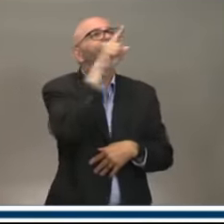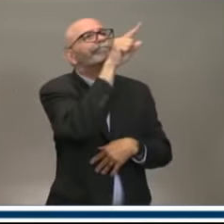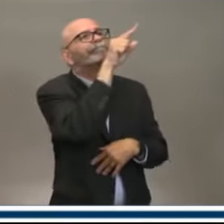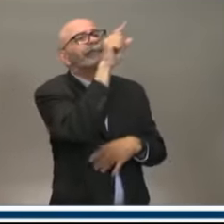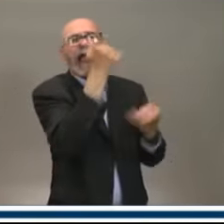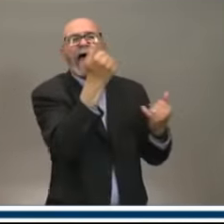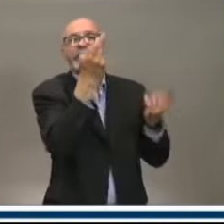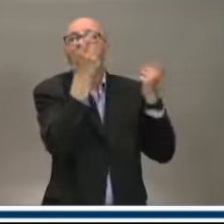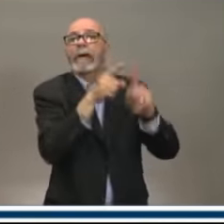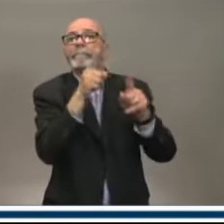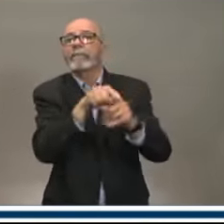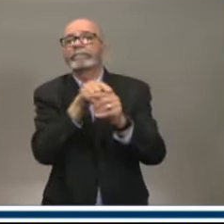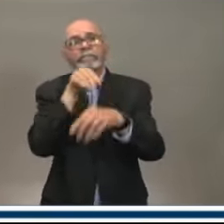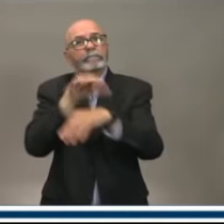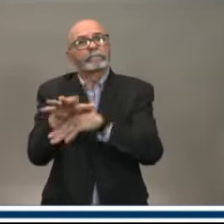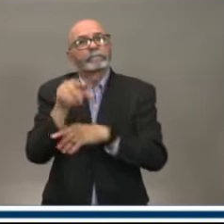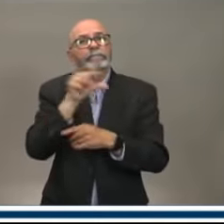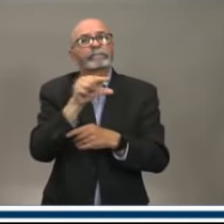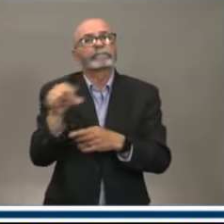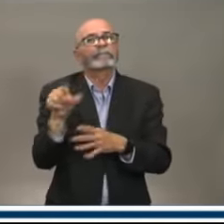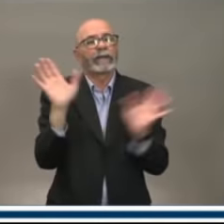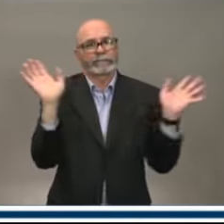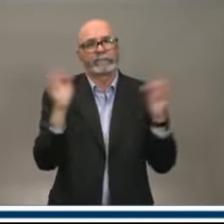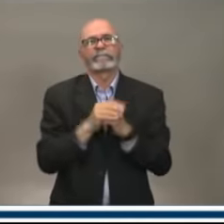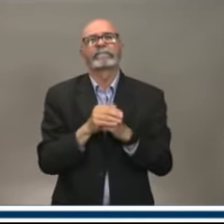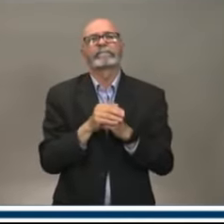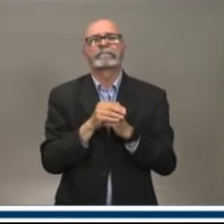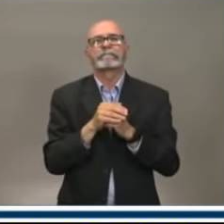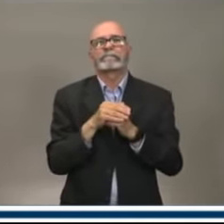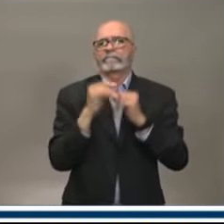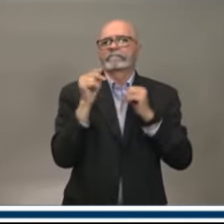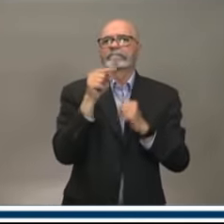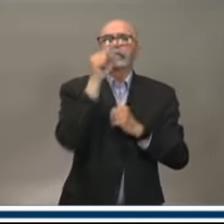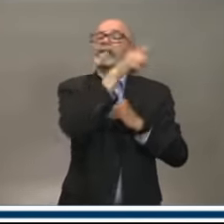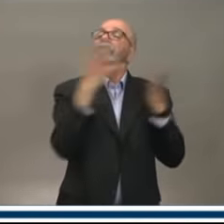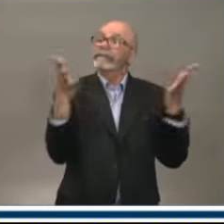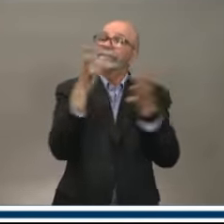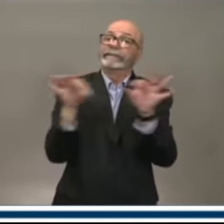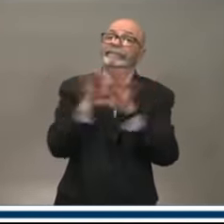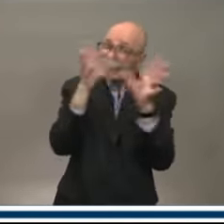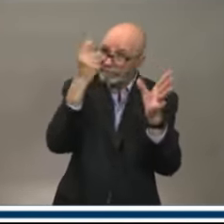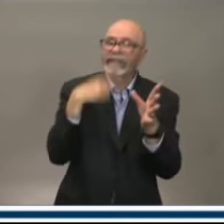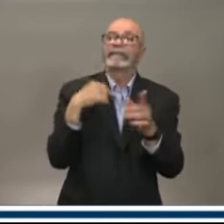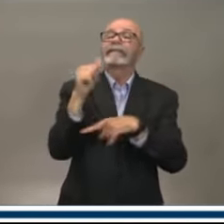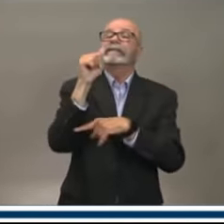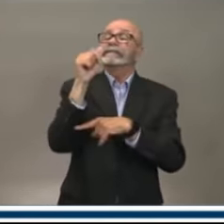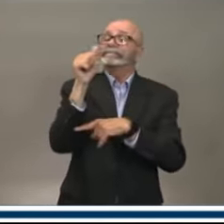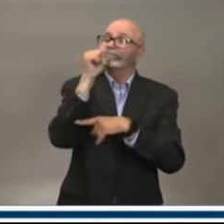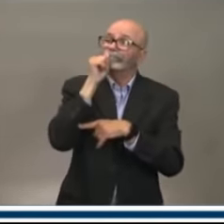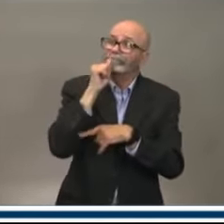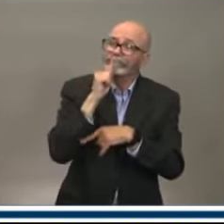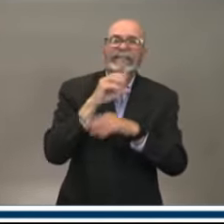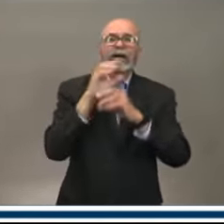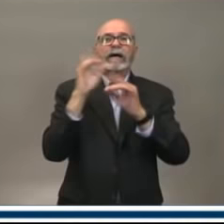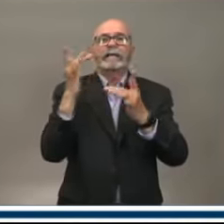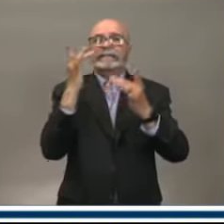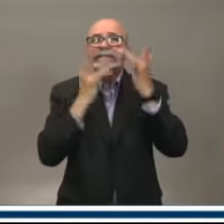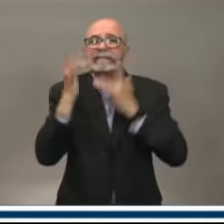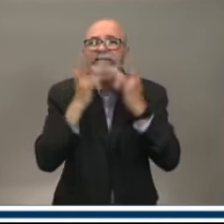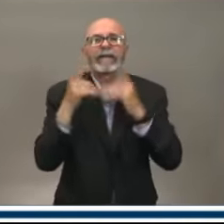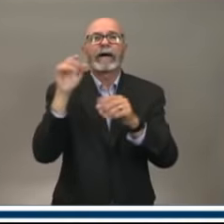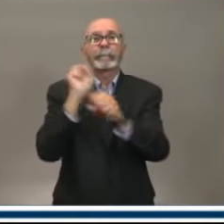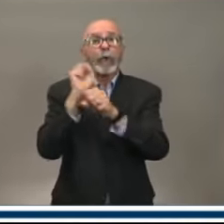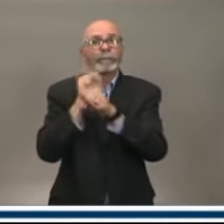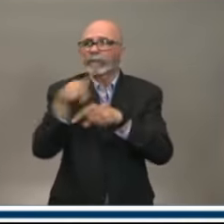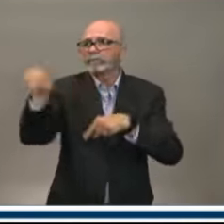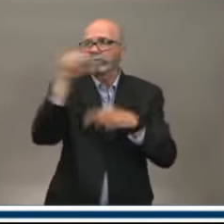to be a pretty painful period for a lot of workers? Well, obviously, we're not surprised. I think you asked me this. One of you asked me this